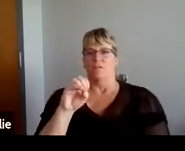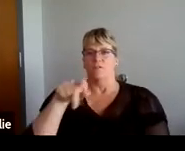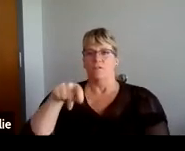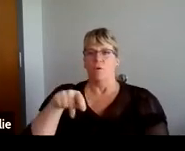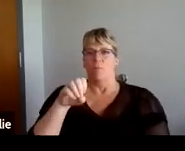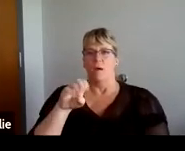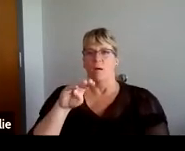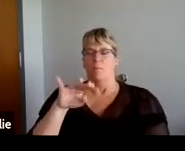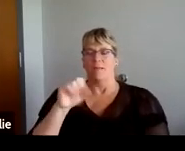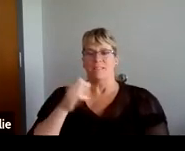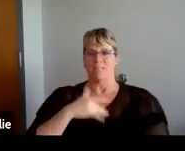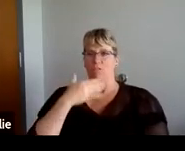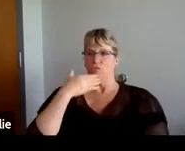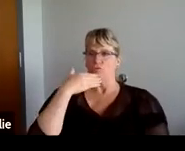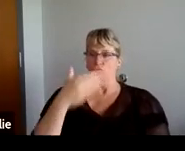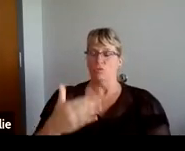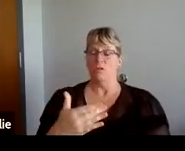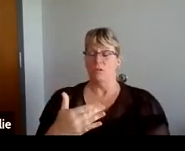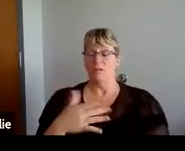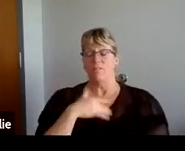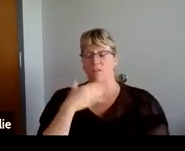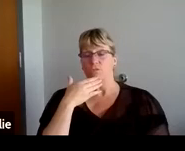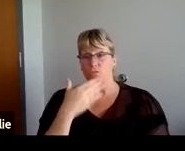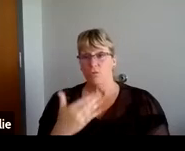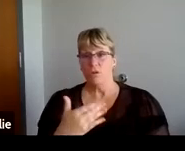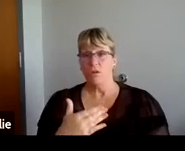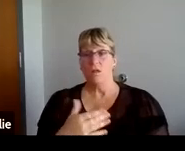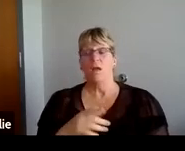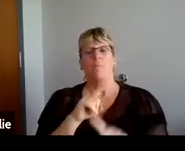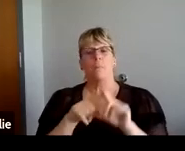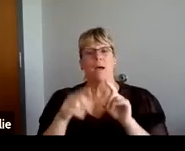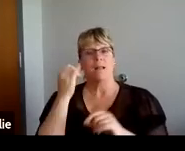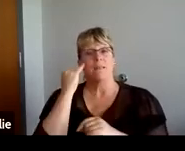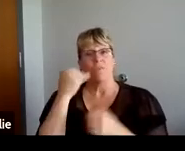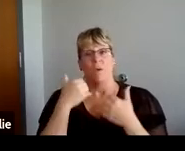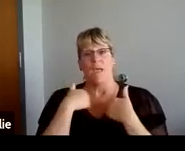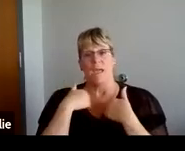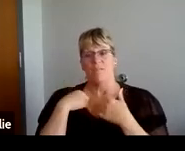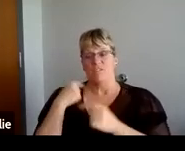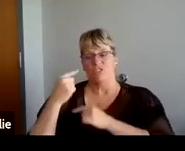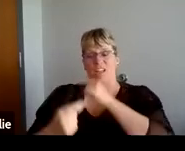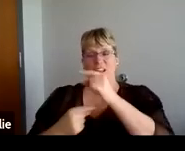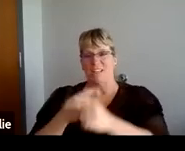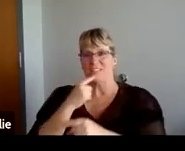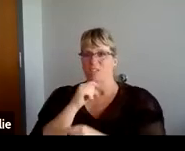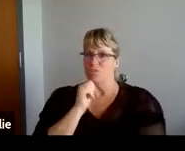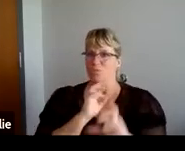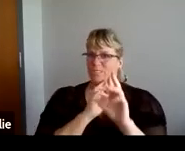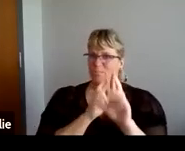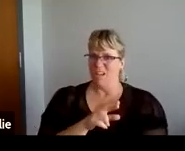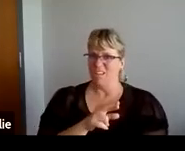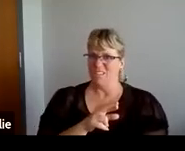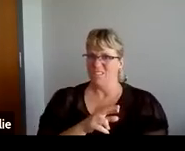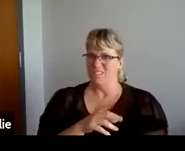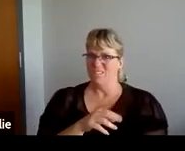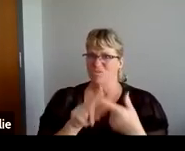people, unless you have a genetic predisposition that really says you don't respond well to the